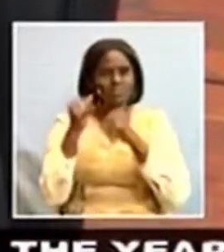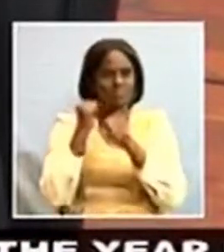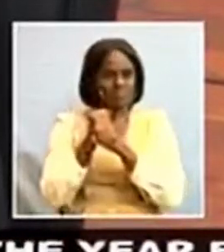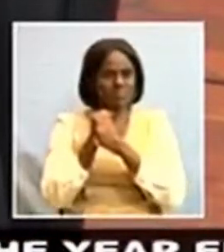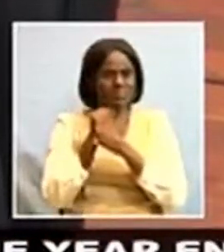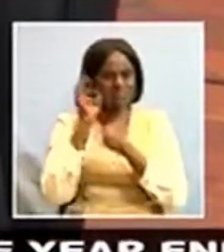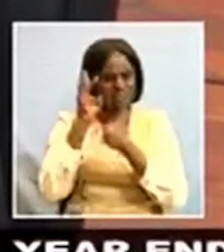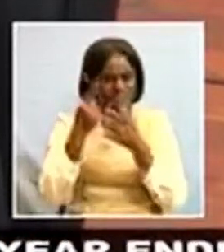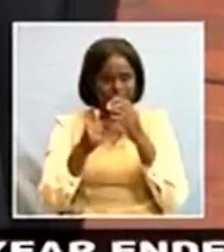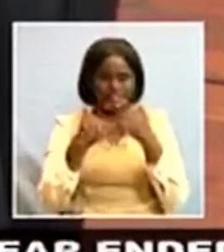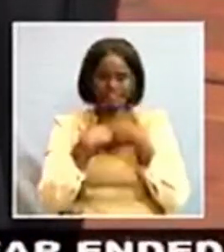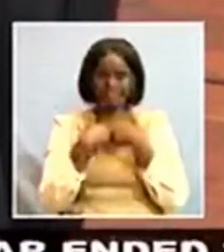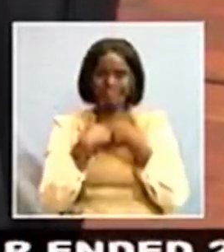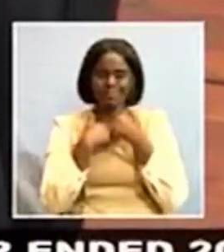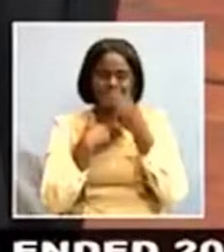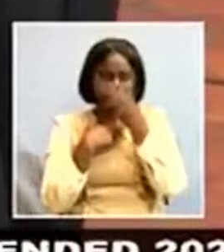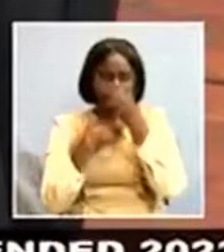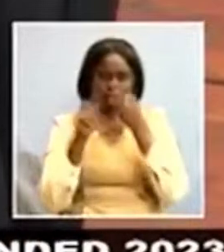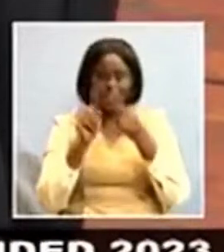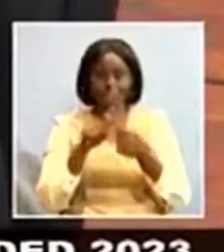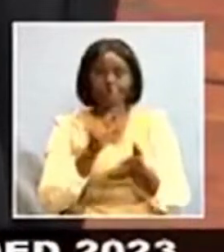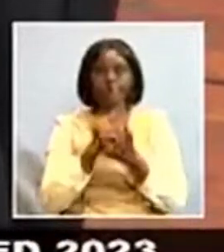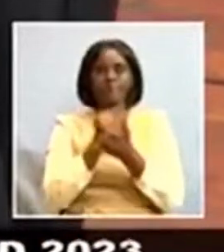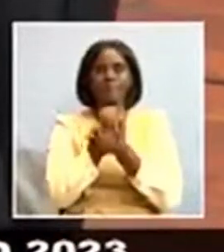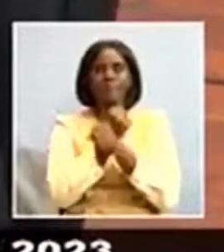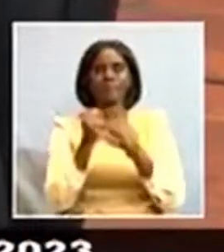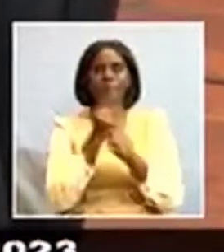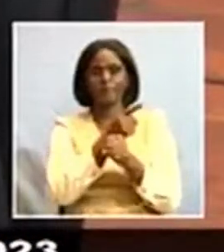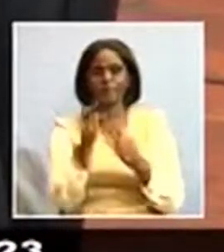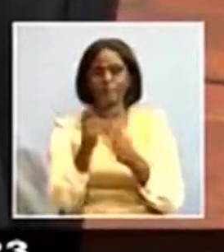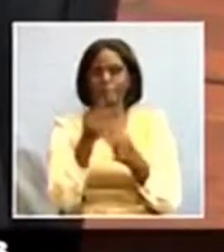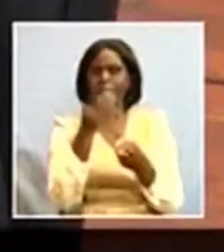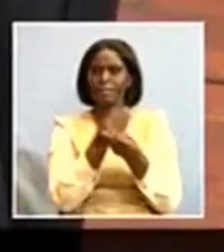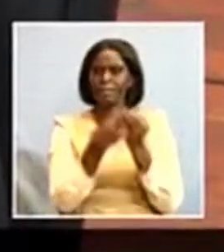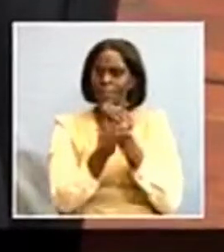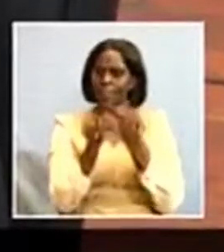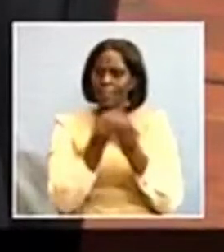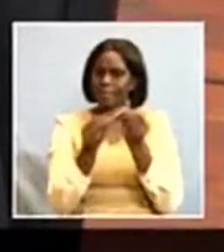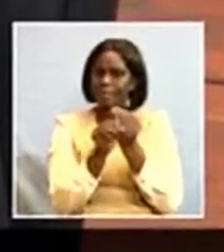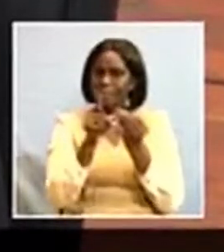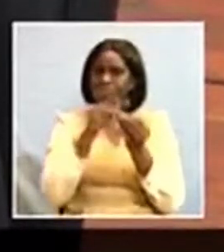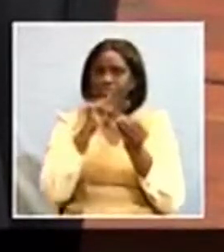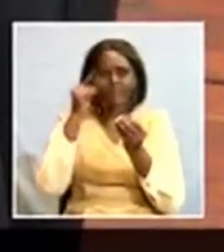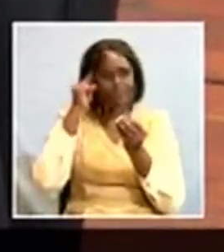it going to take you to liquidate these statutory obligations? Don't you